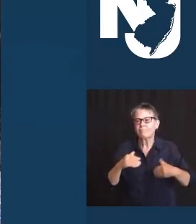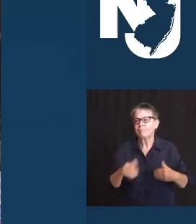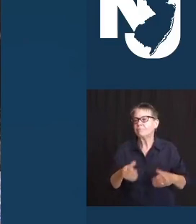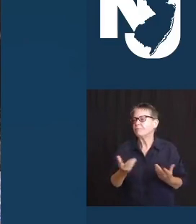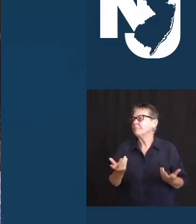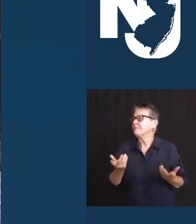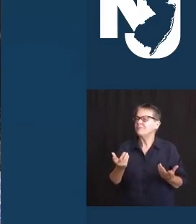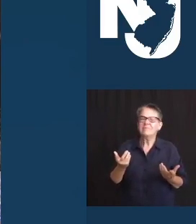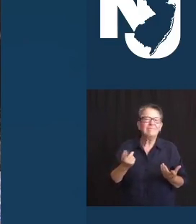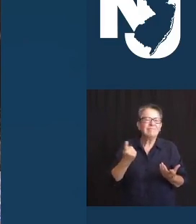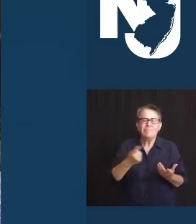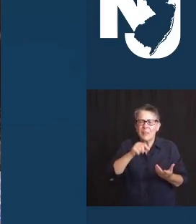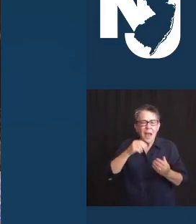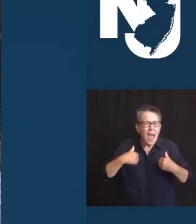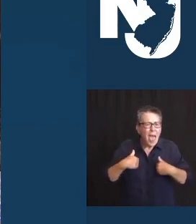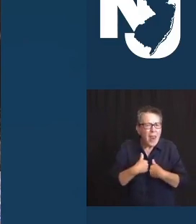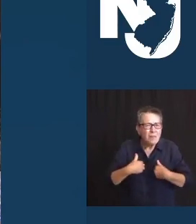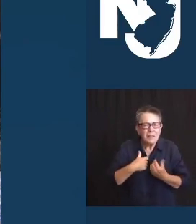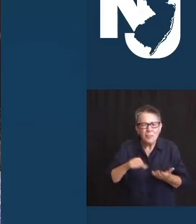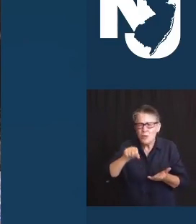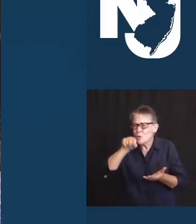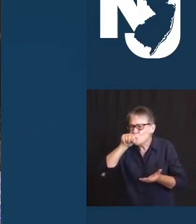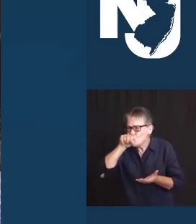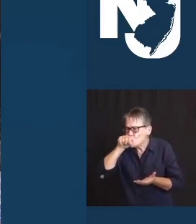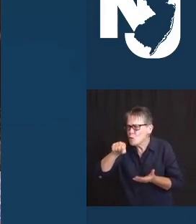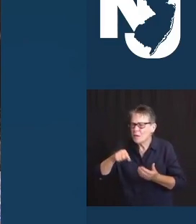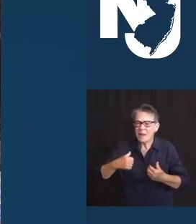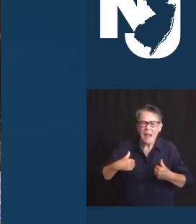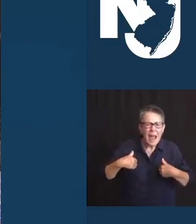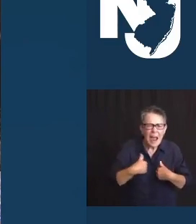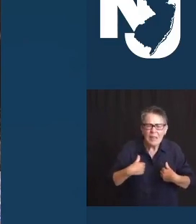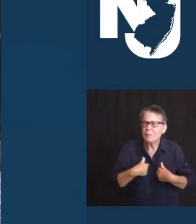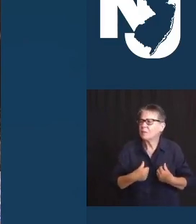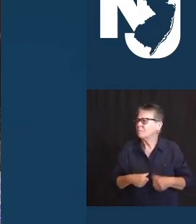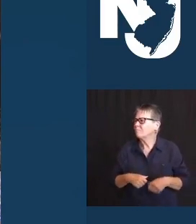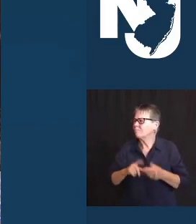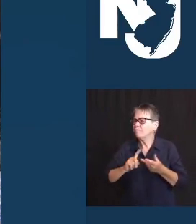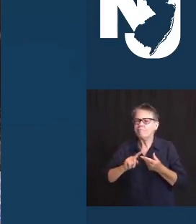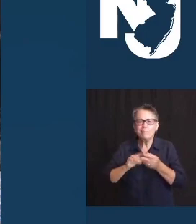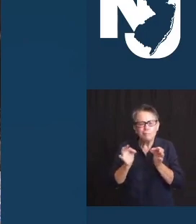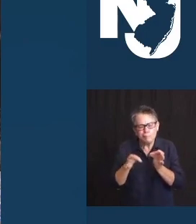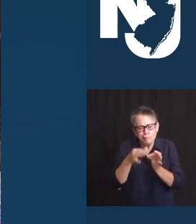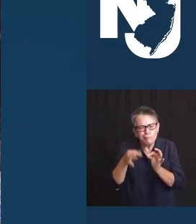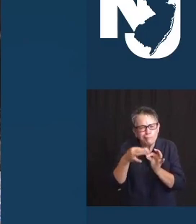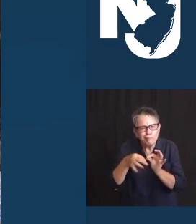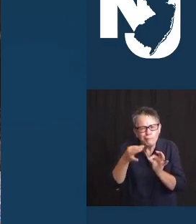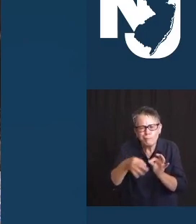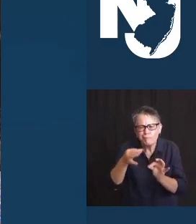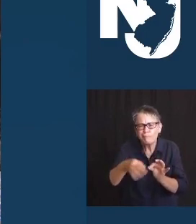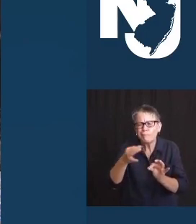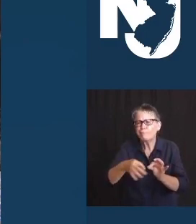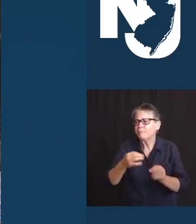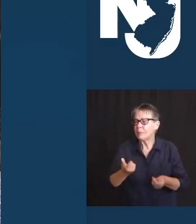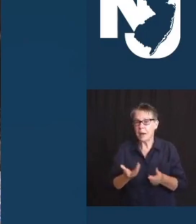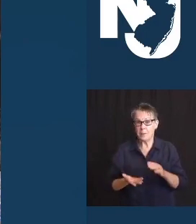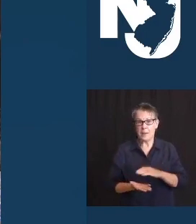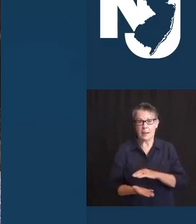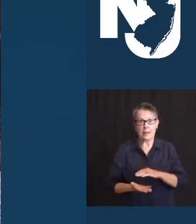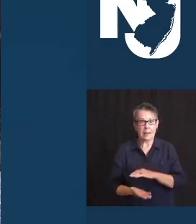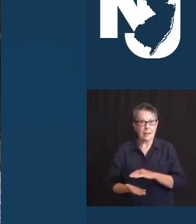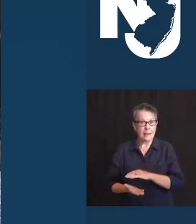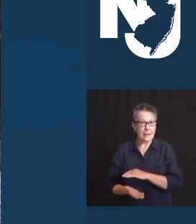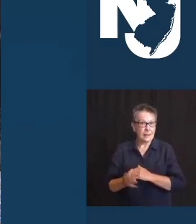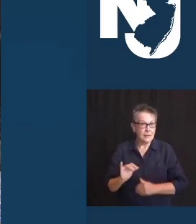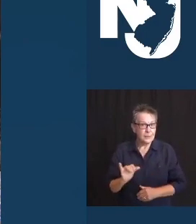She loved to sew and bake pies and to travel the world. Dominic and Shirley were both longtime and active parishioners at